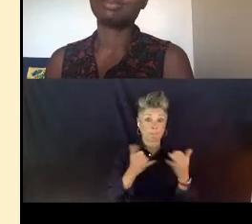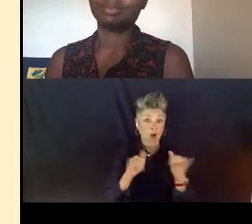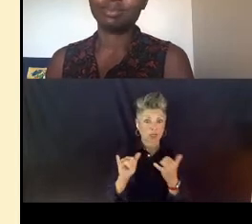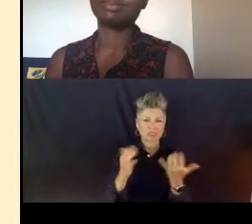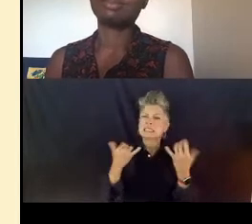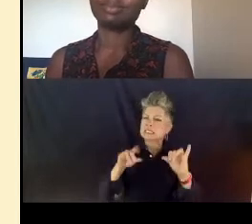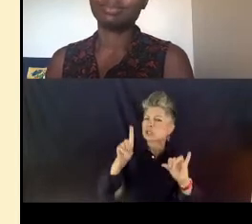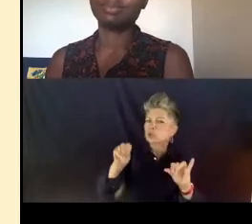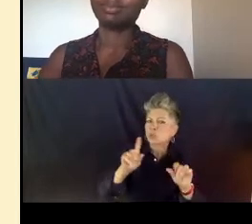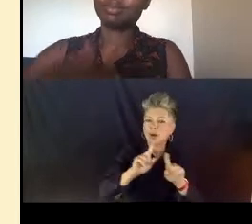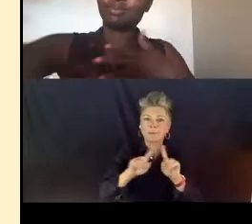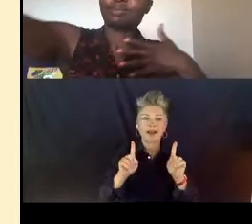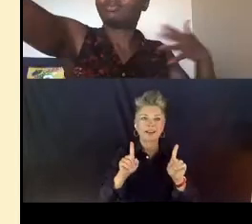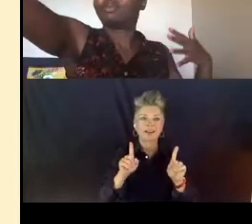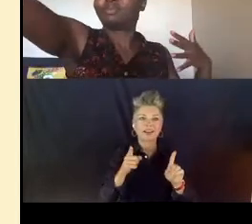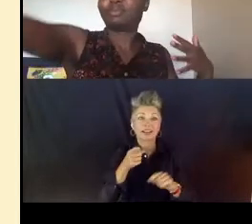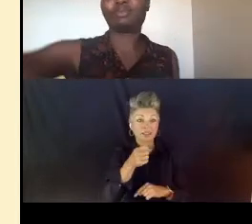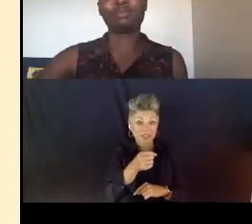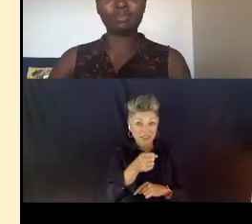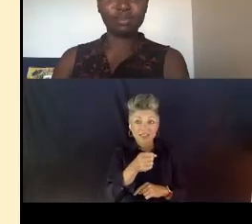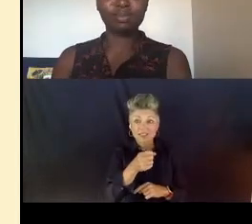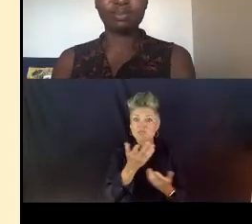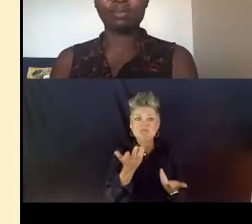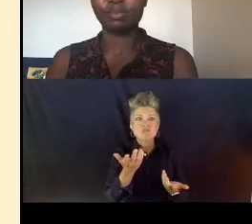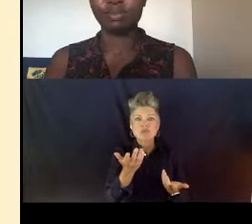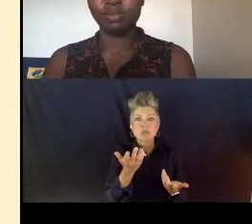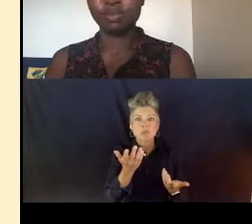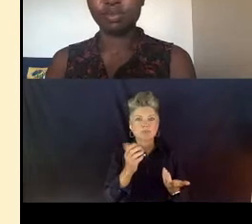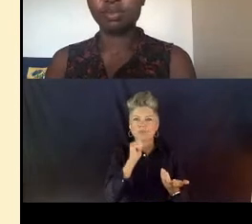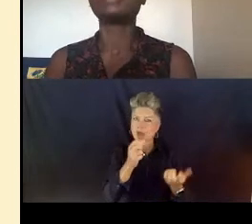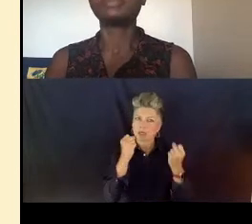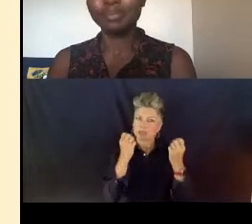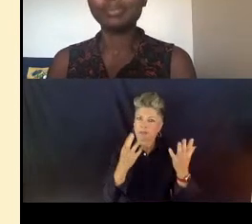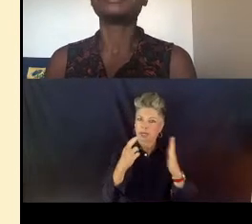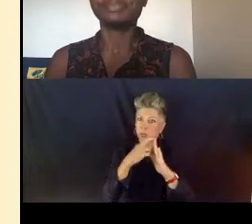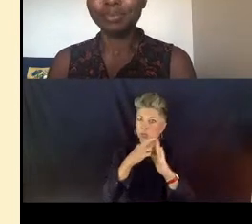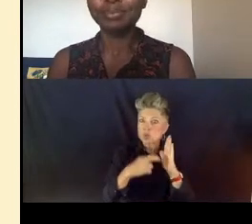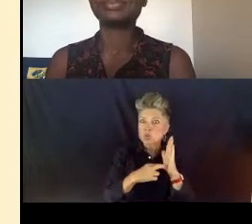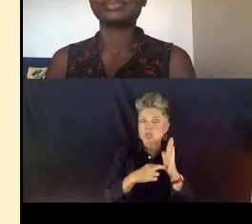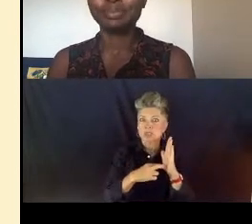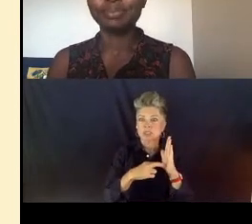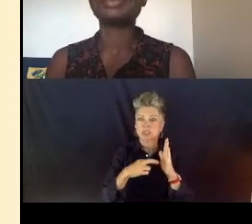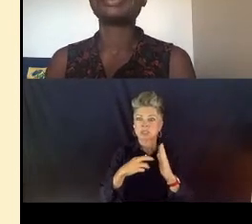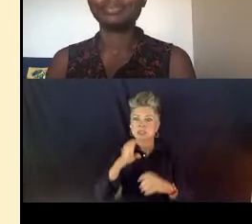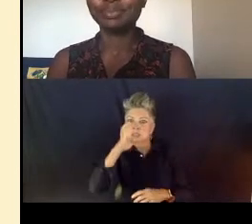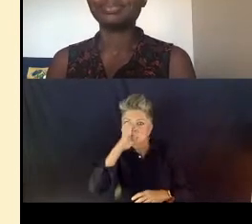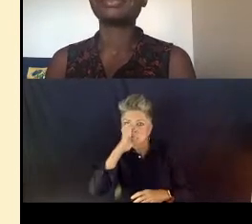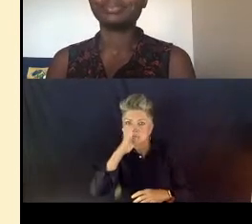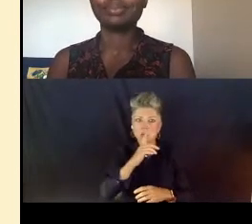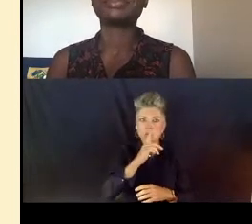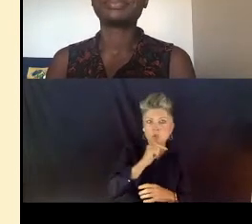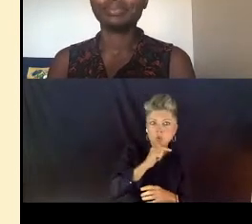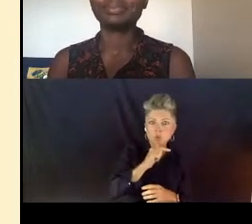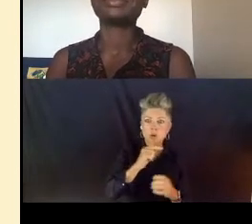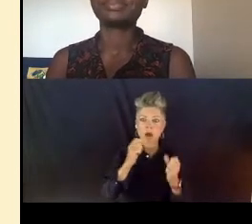used to, this was where it wasn't as many rules and regulations as far as who and how to go